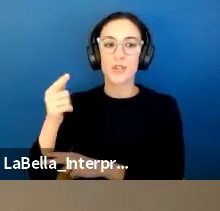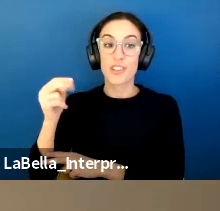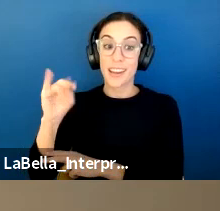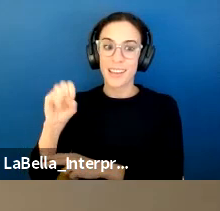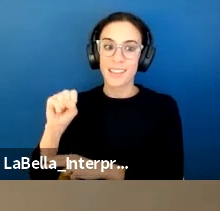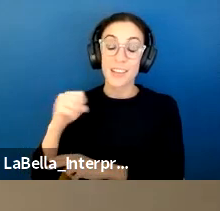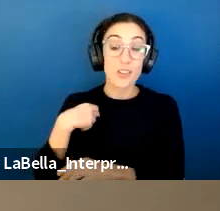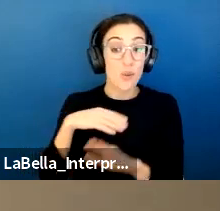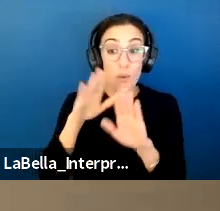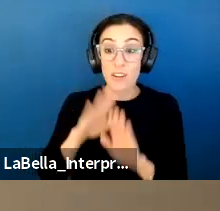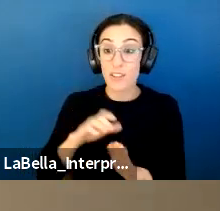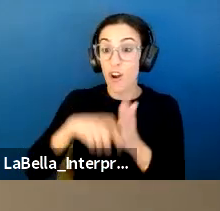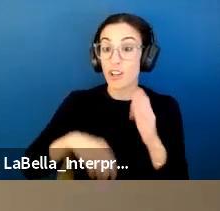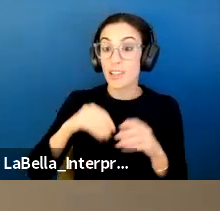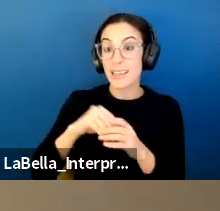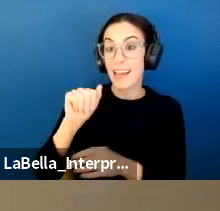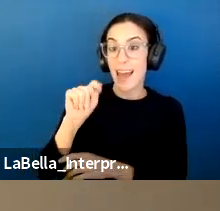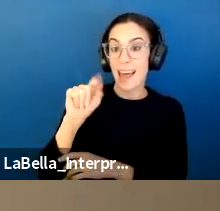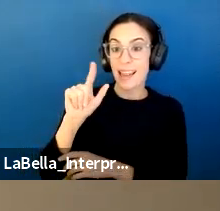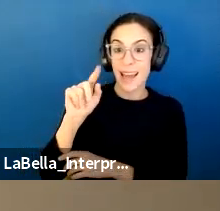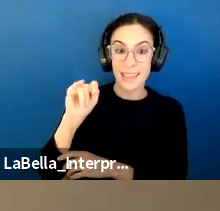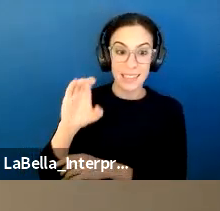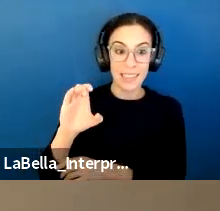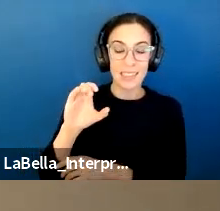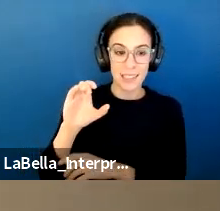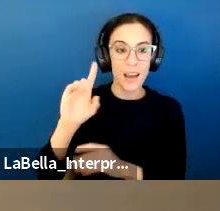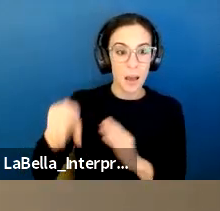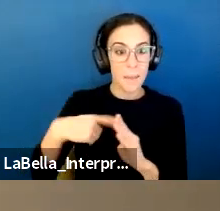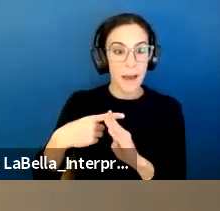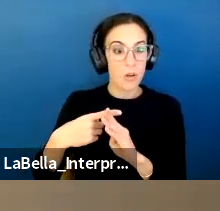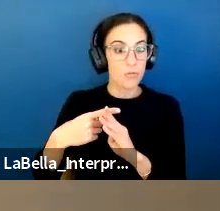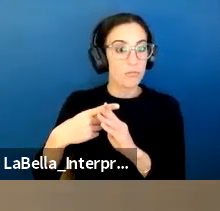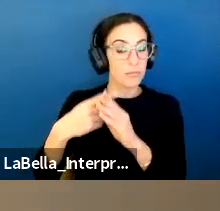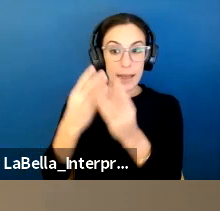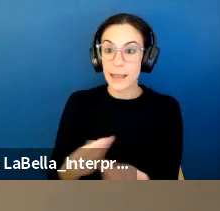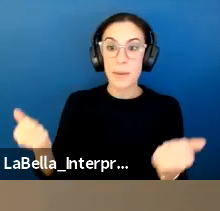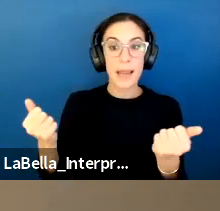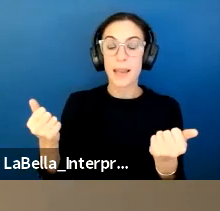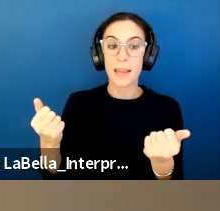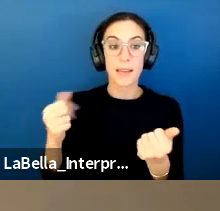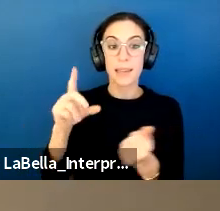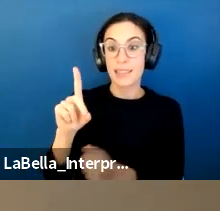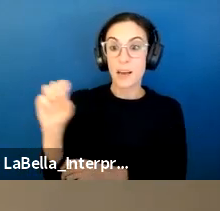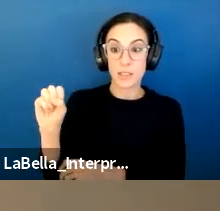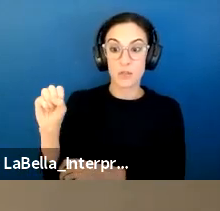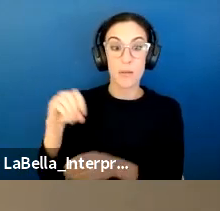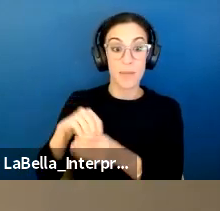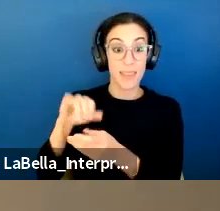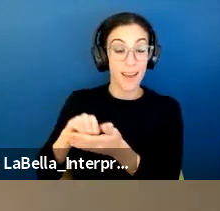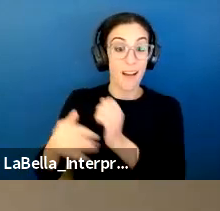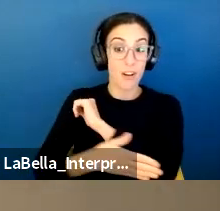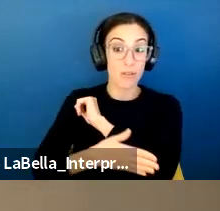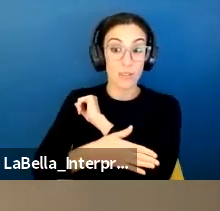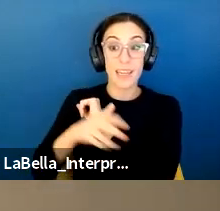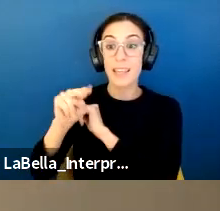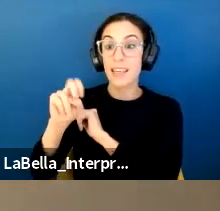Atlantic not too long ago about eliminating Down syndrome in that country through prenatal testing.